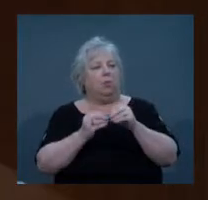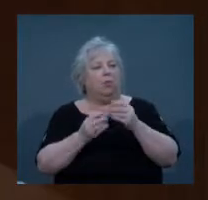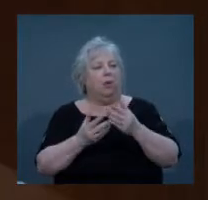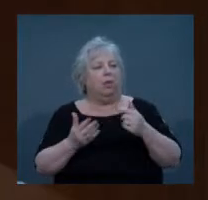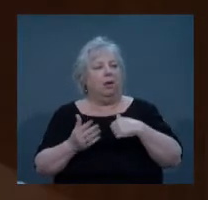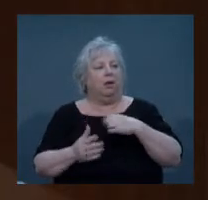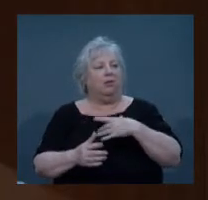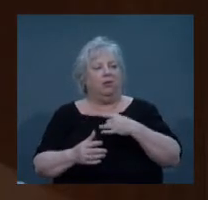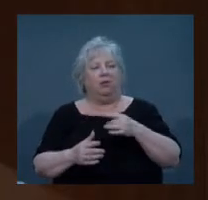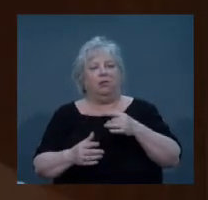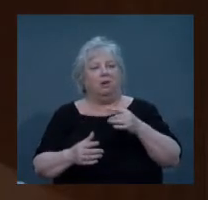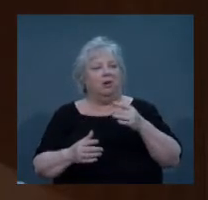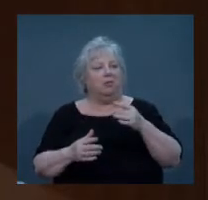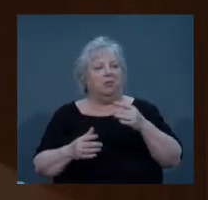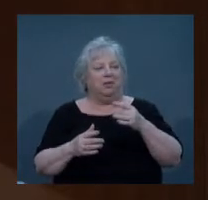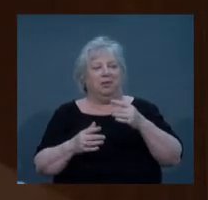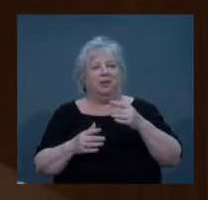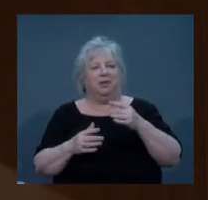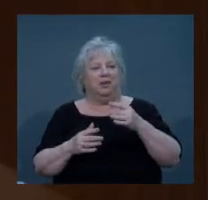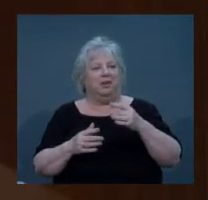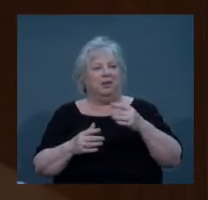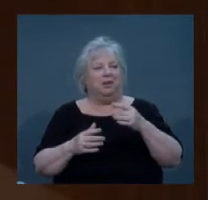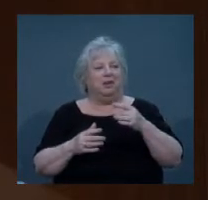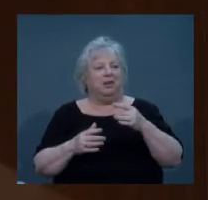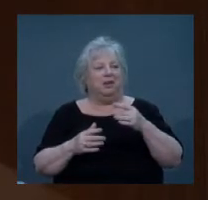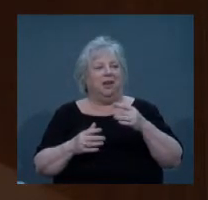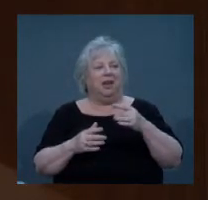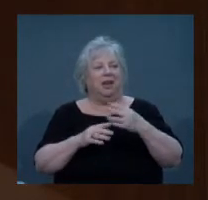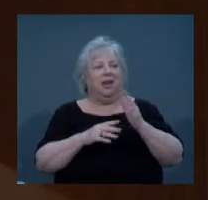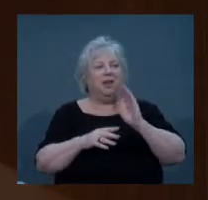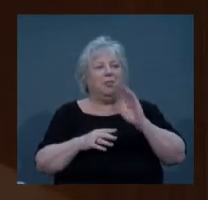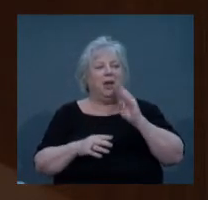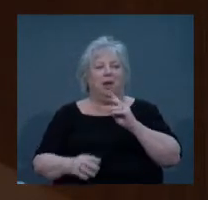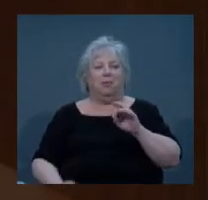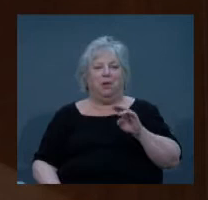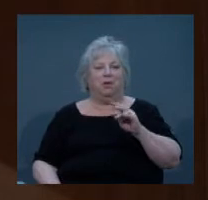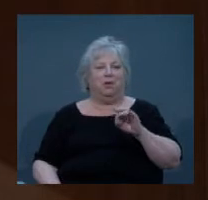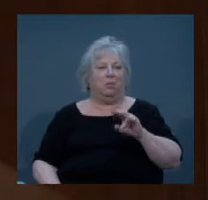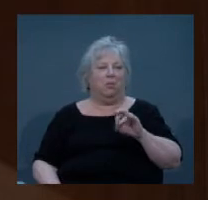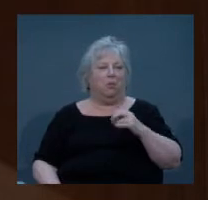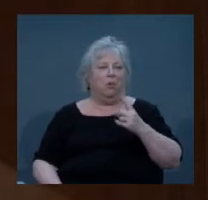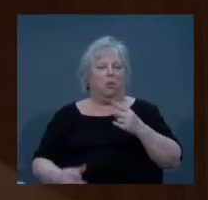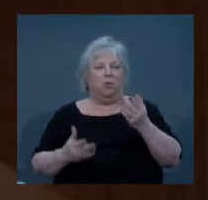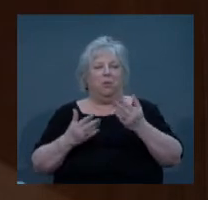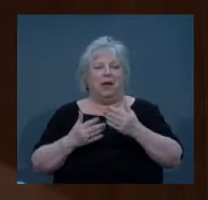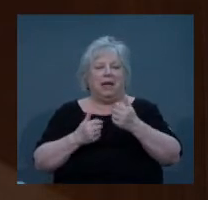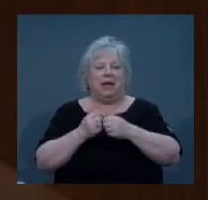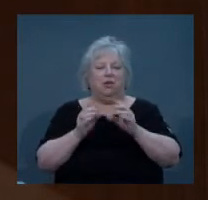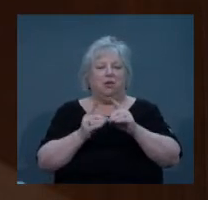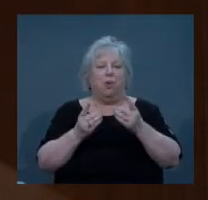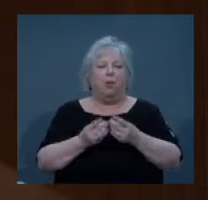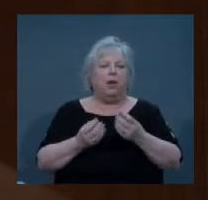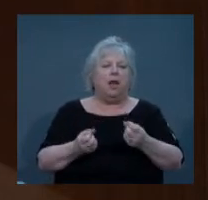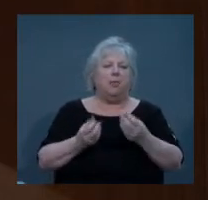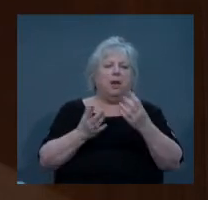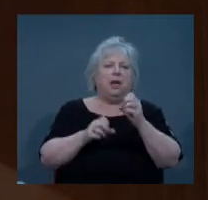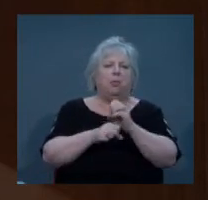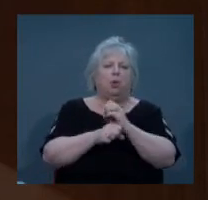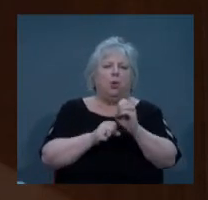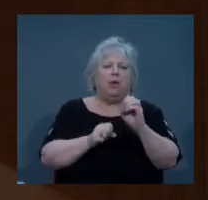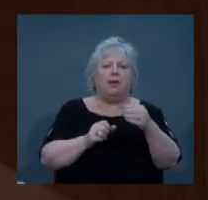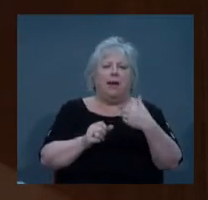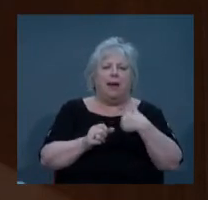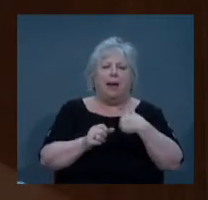like to have. In the past, Mr. Moore always provided for us each department, how many employees they had, how